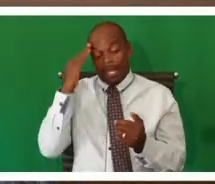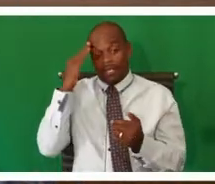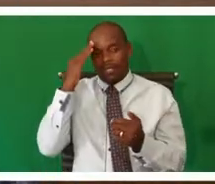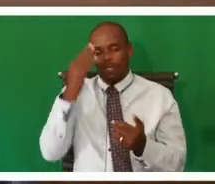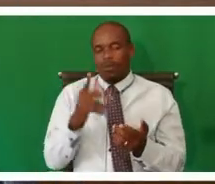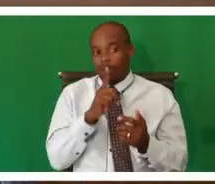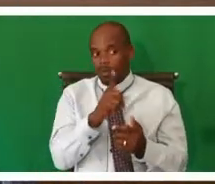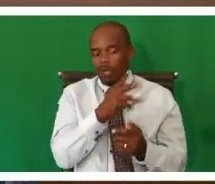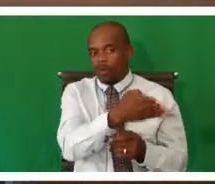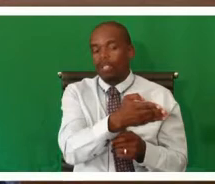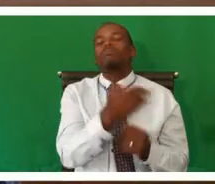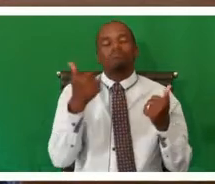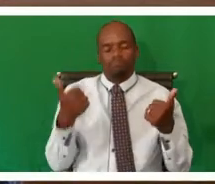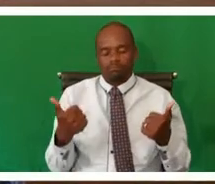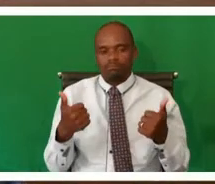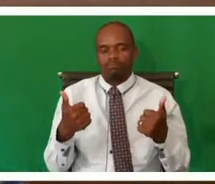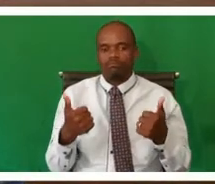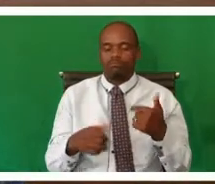Honorable Speaker,